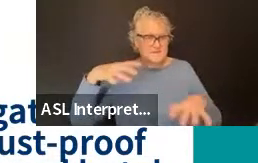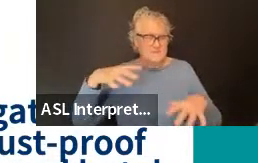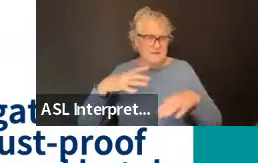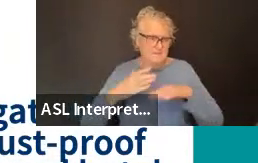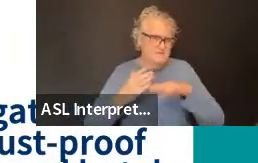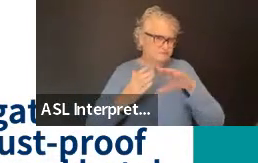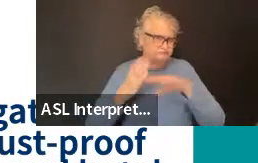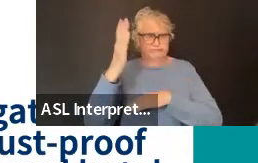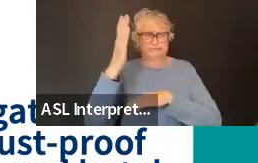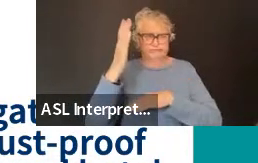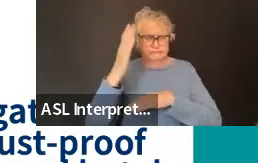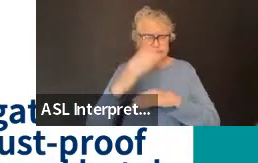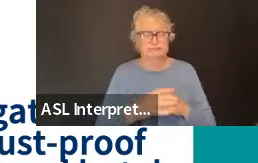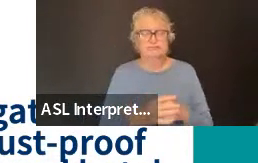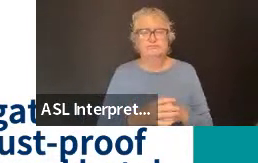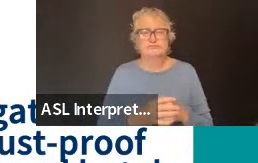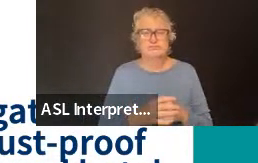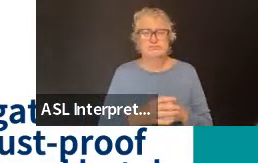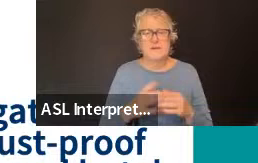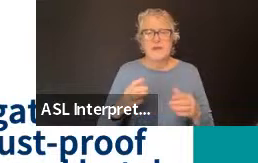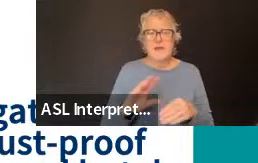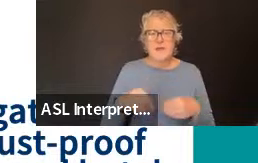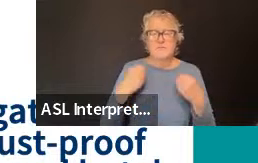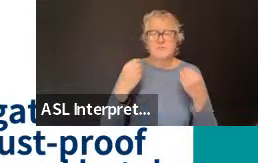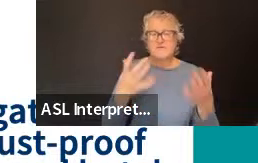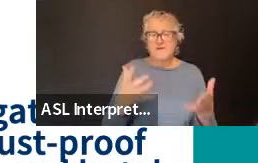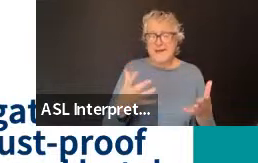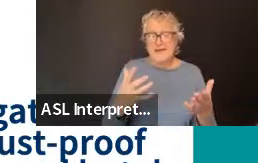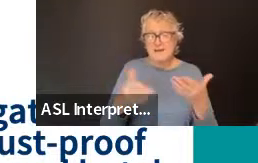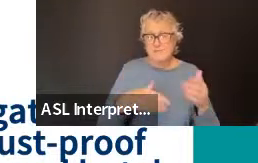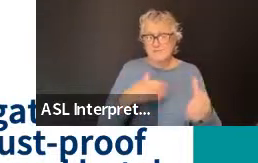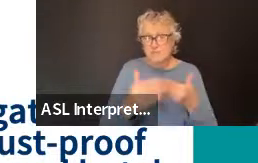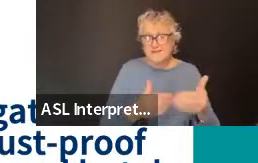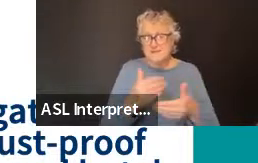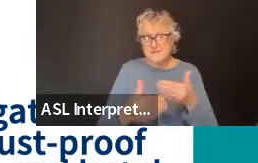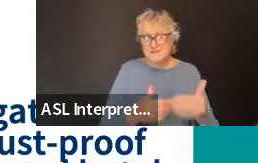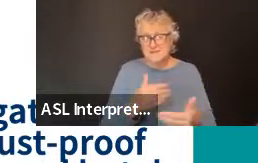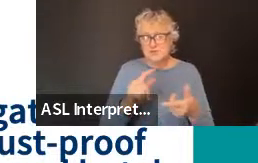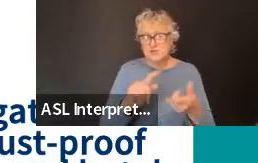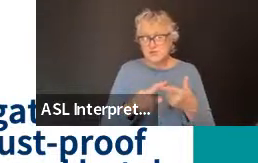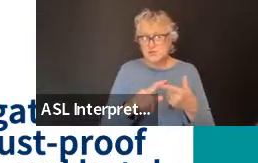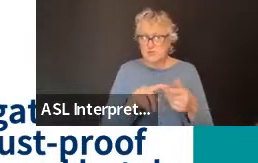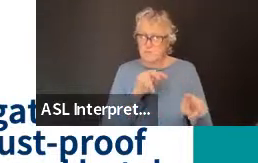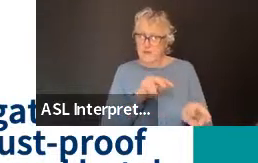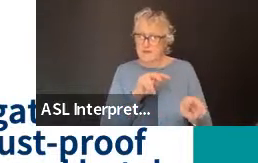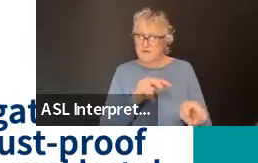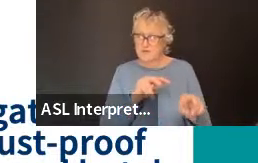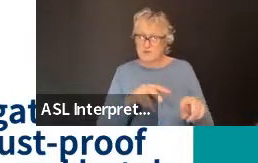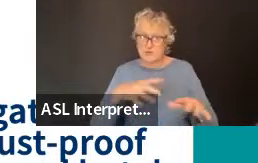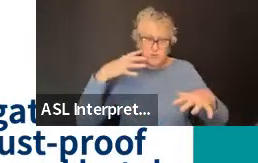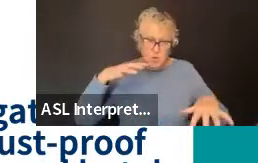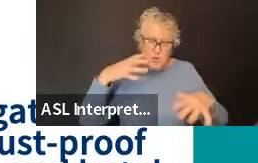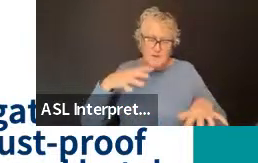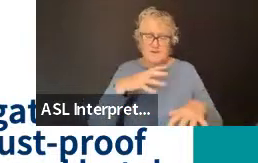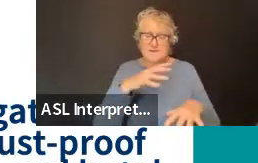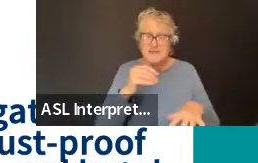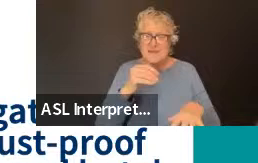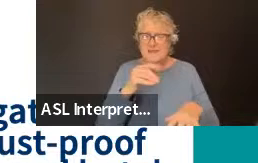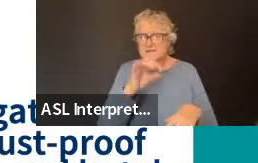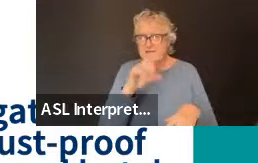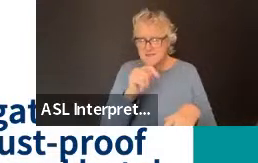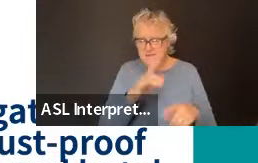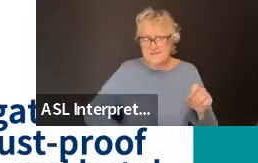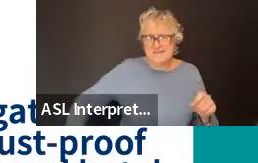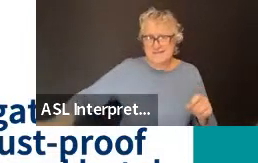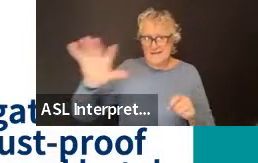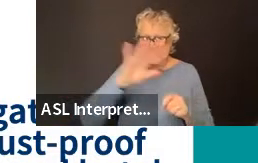neighborhood streets. Create a process to monitor volumes and speeds on local streets within the program area, and when warranted per